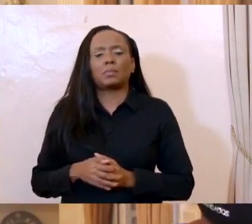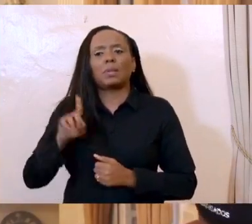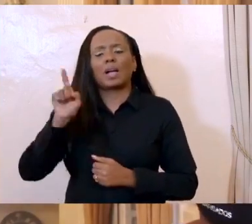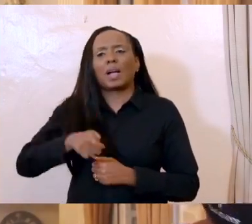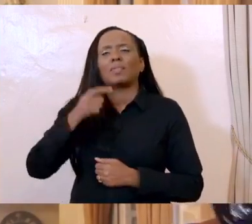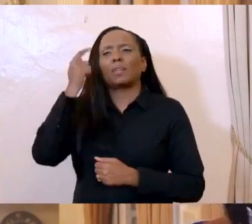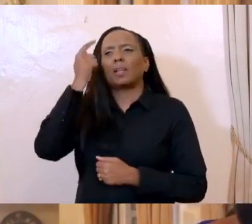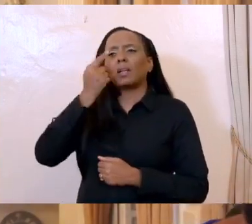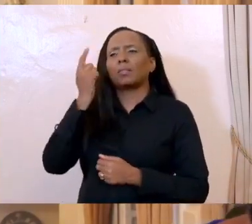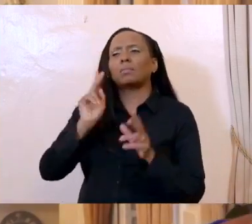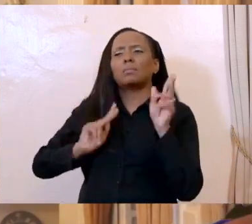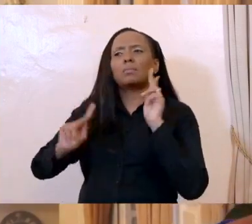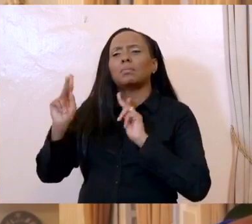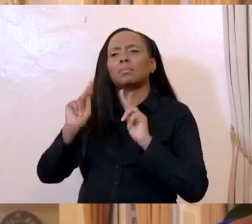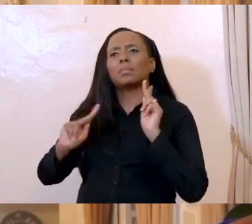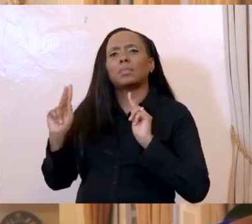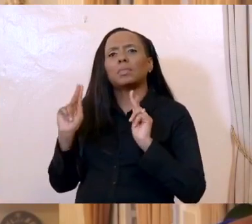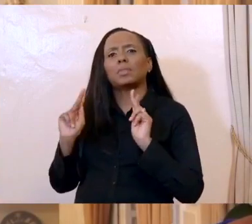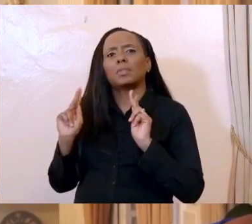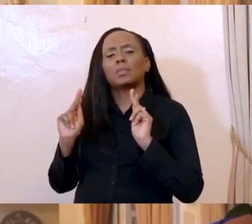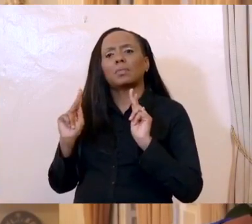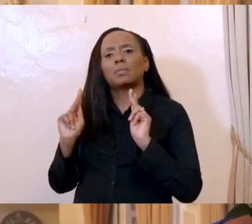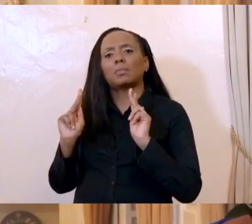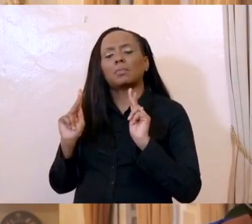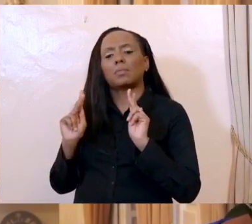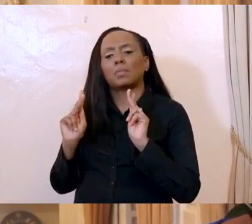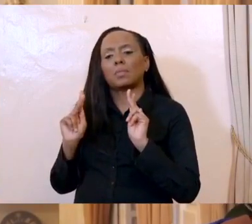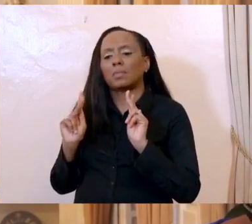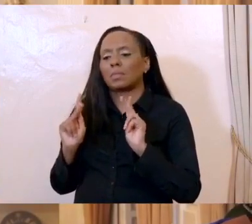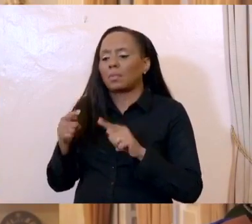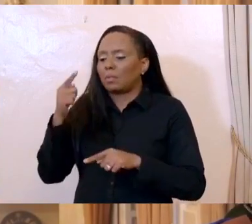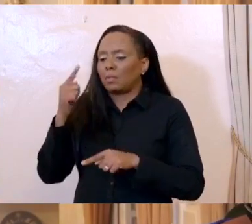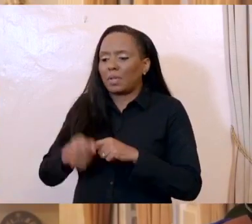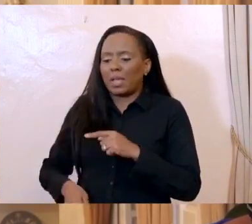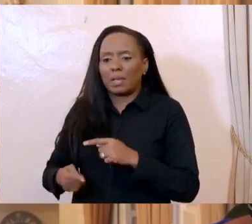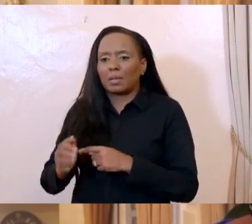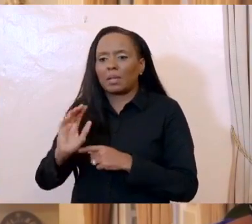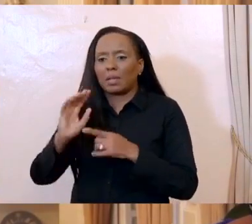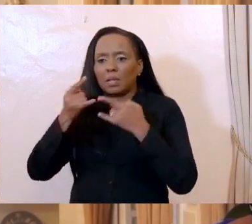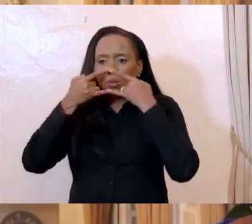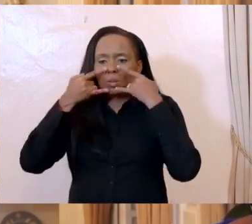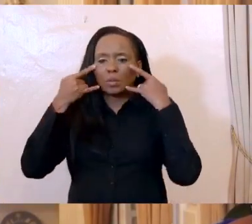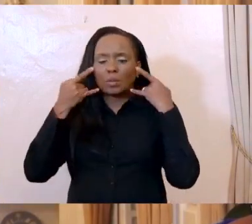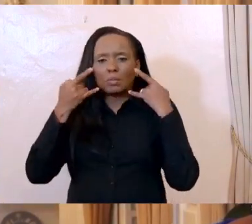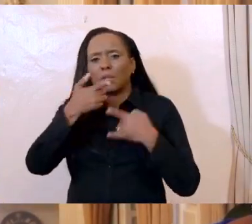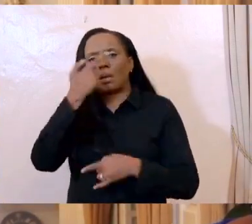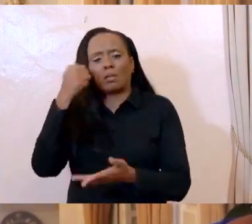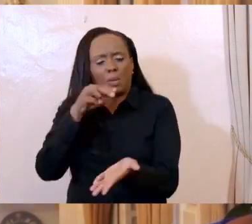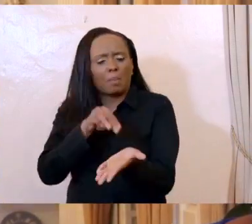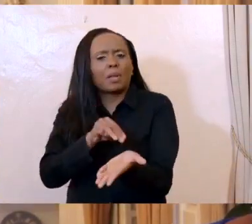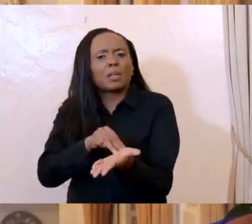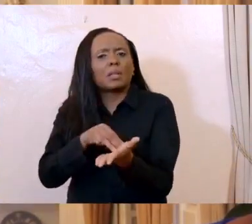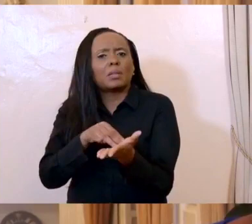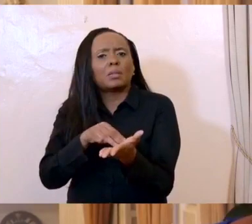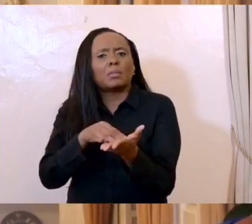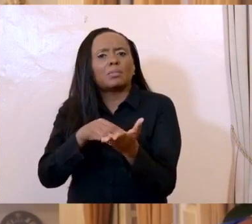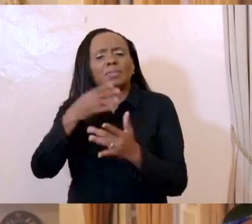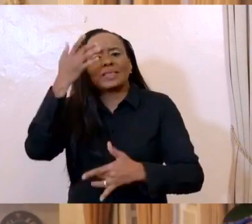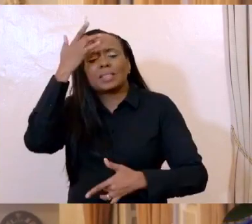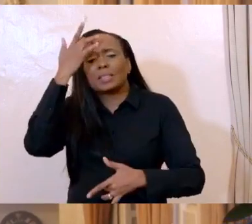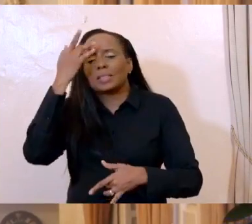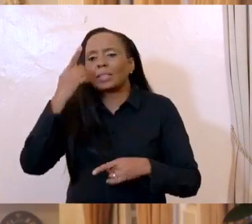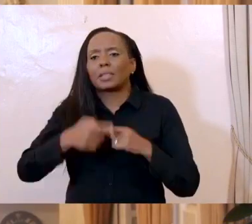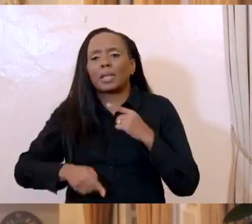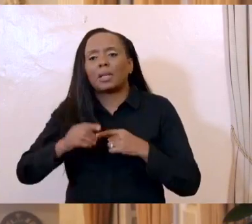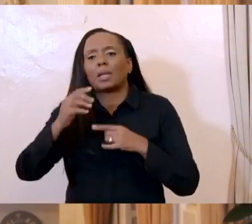those persons who medically or otherwise have difficulties with wearing masks, and there are some people like that